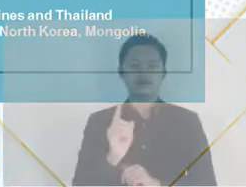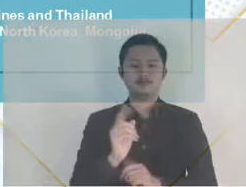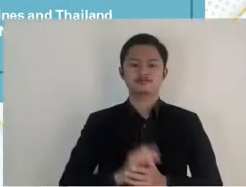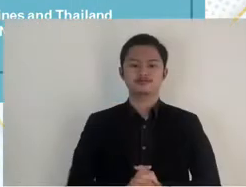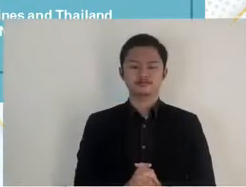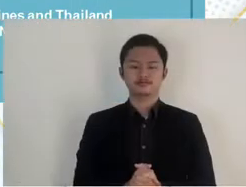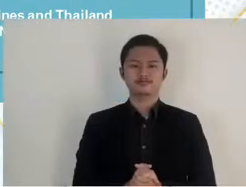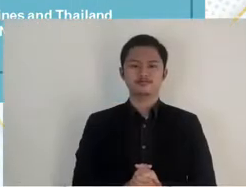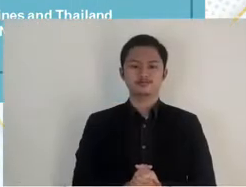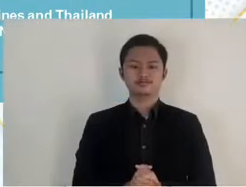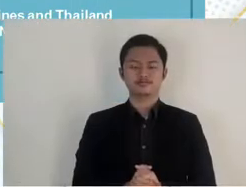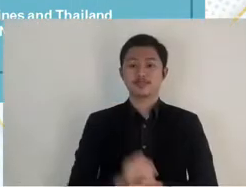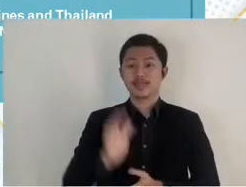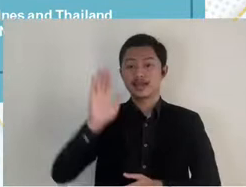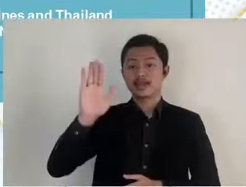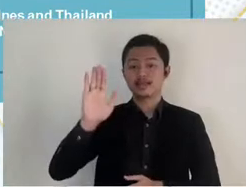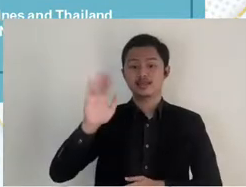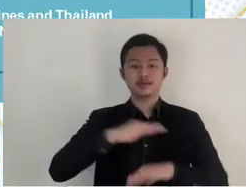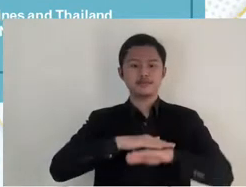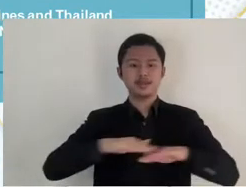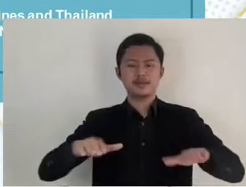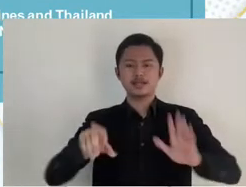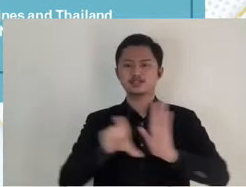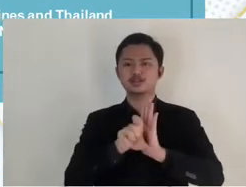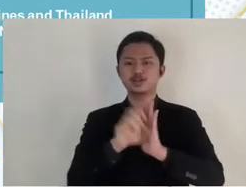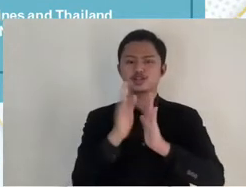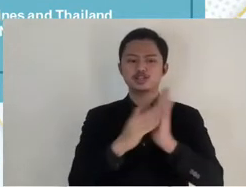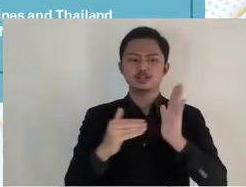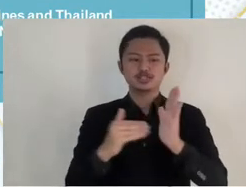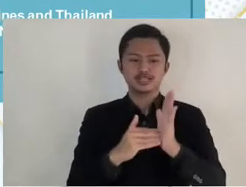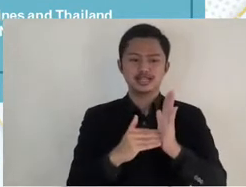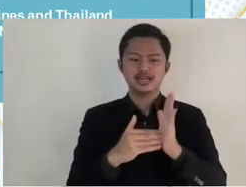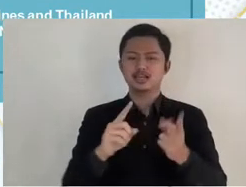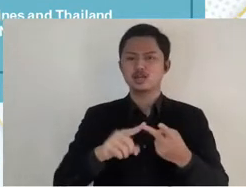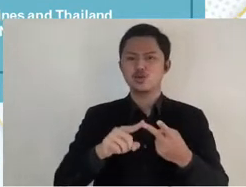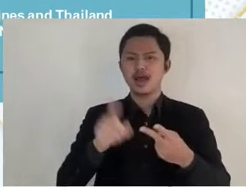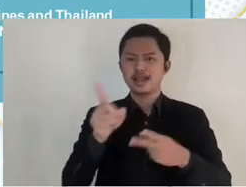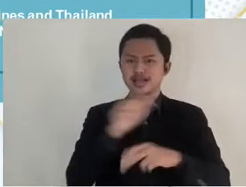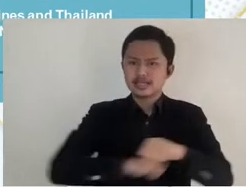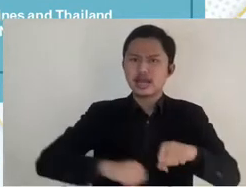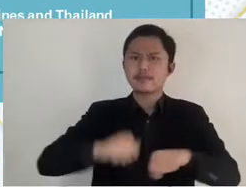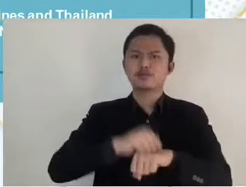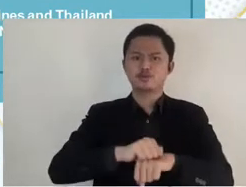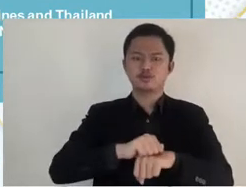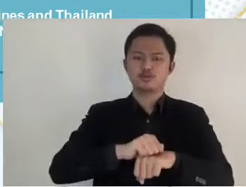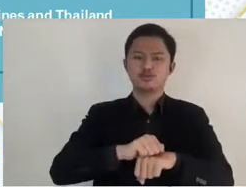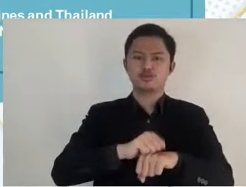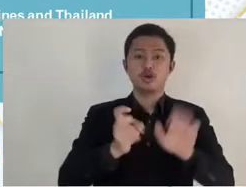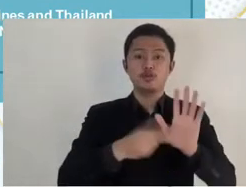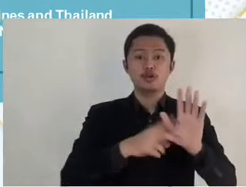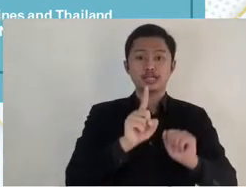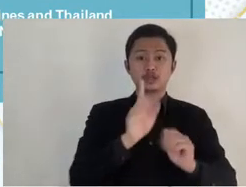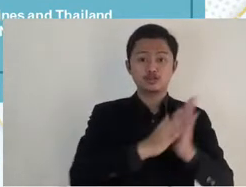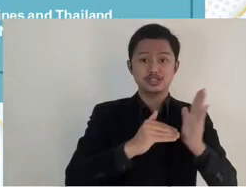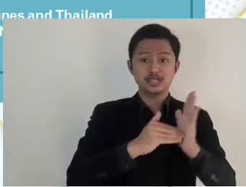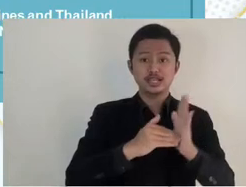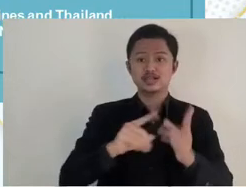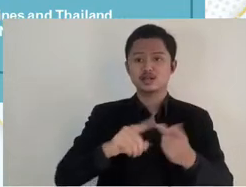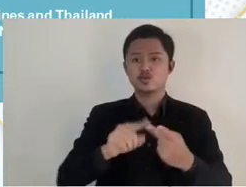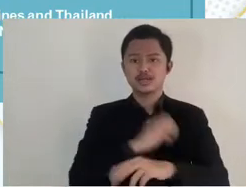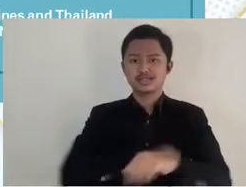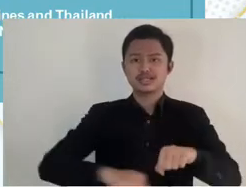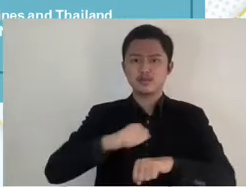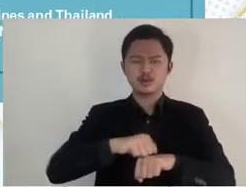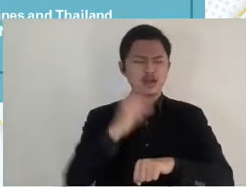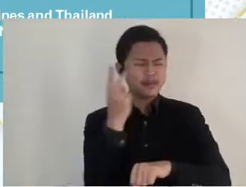fourth most peaceful is New Zealand, second is Singapore. But then again, we're looking into countries that has